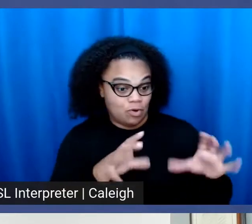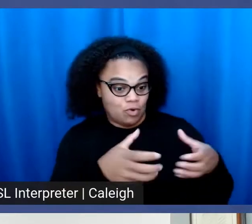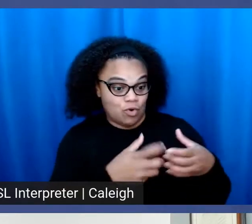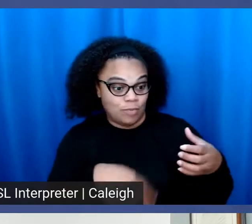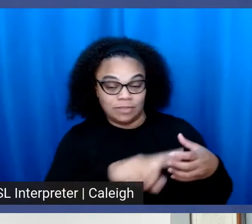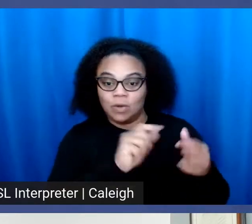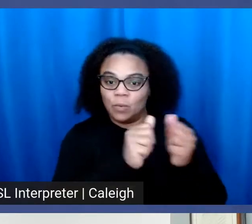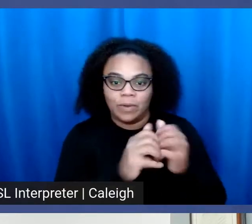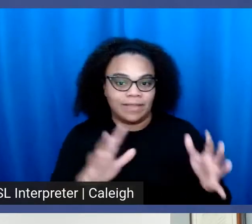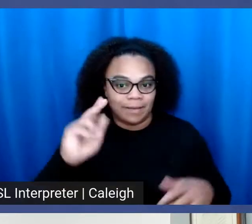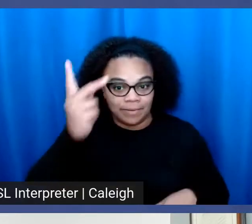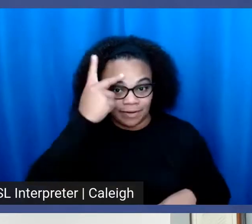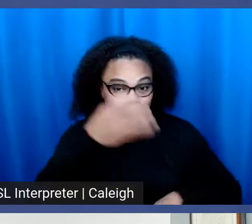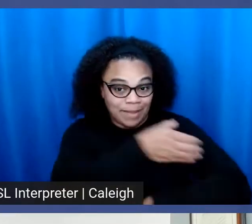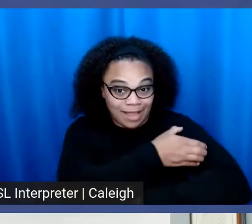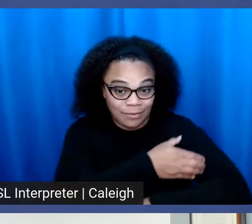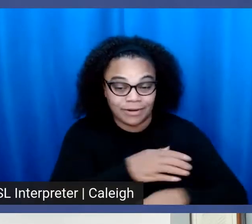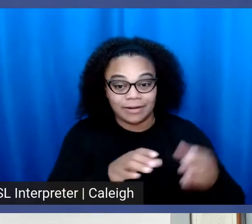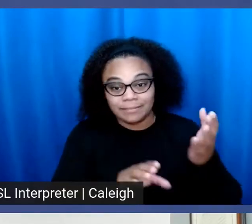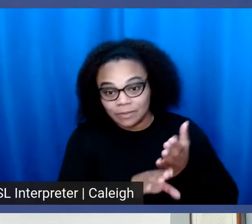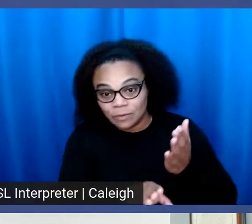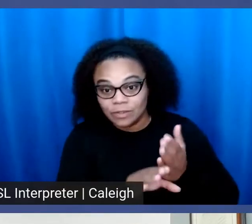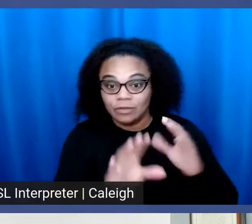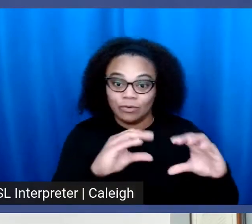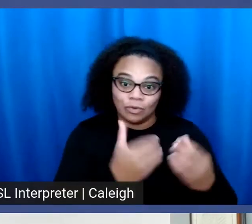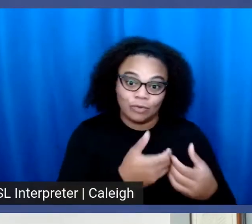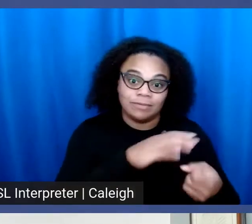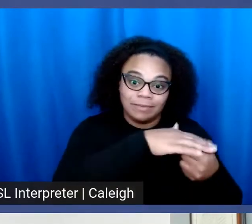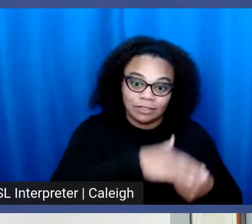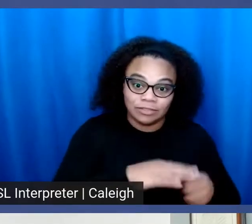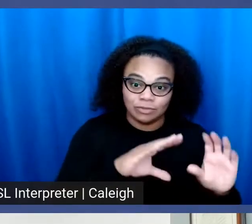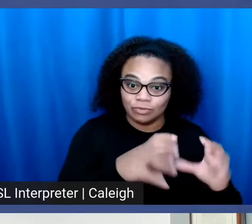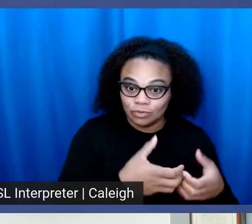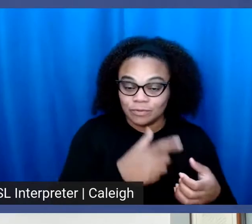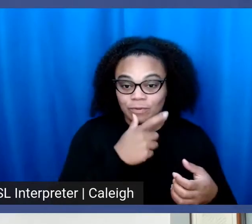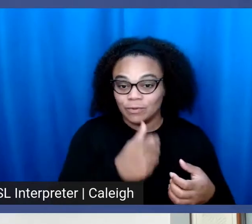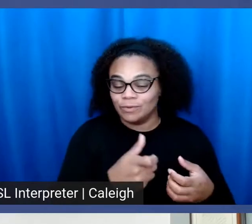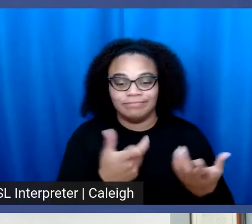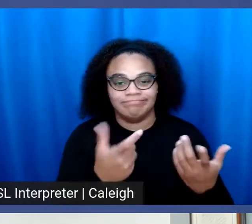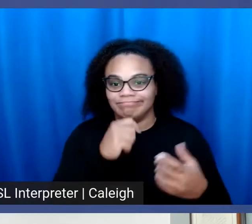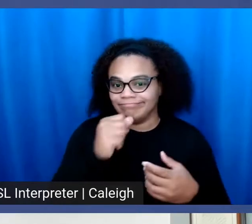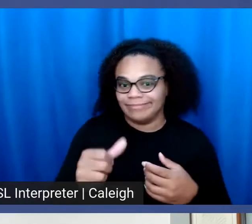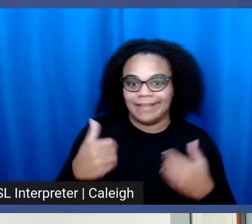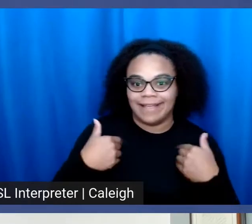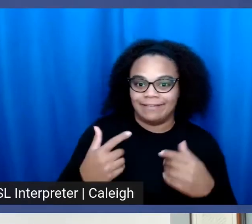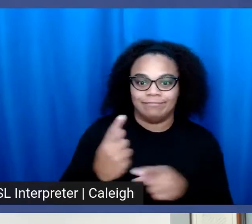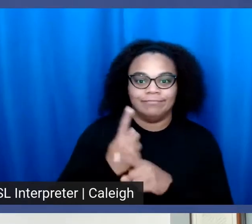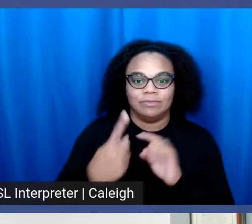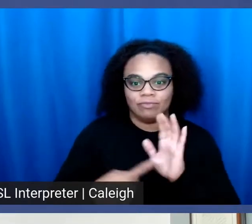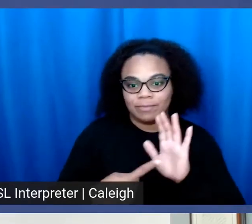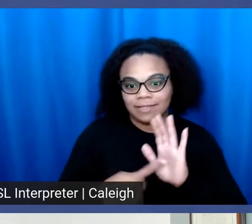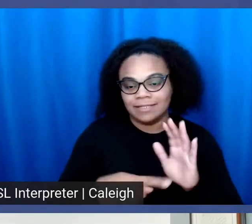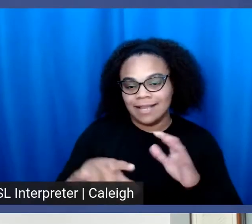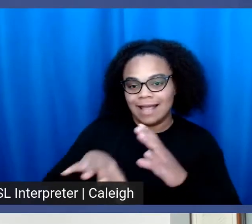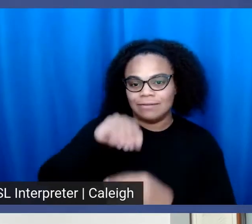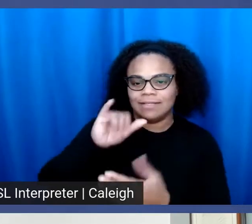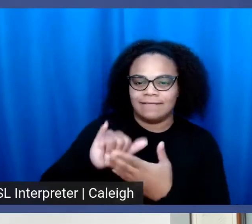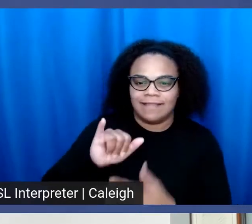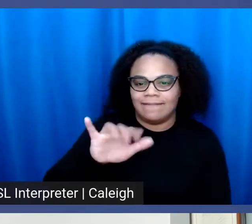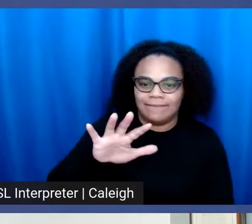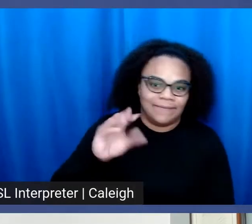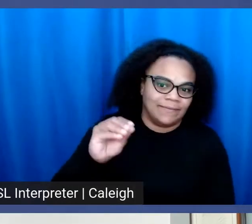voices, dissenting voices, voices that are outside the representation, voices that aren't the 50% plus one needed to